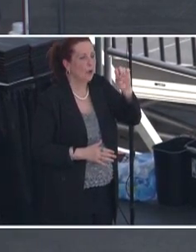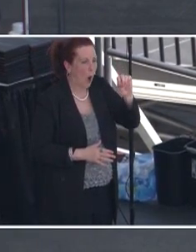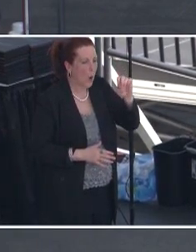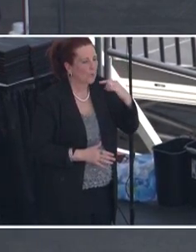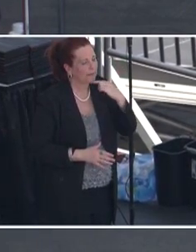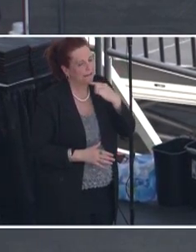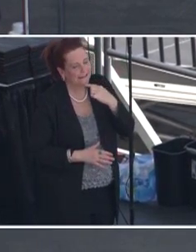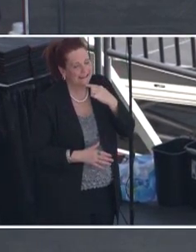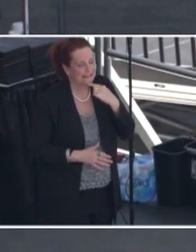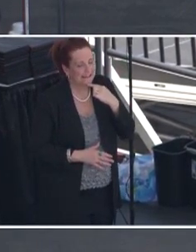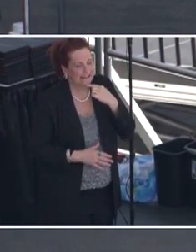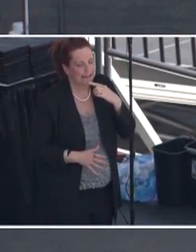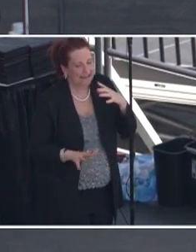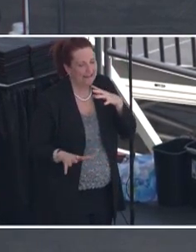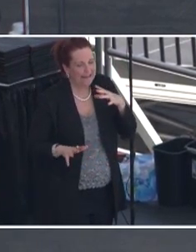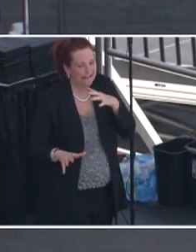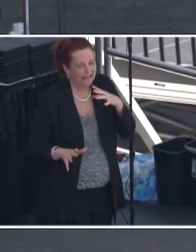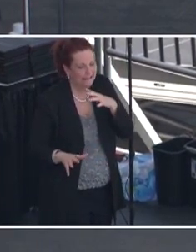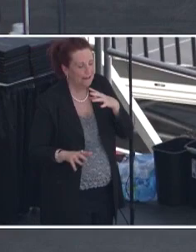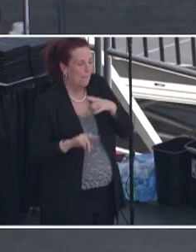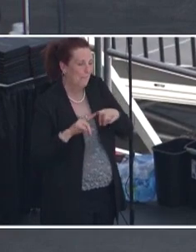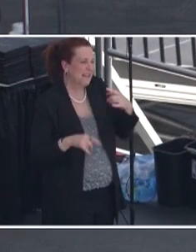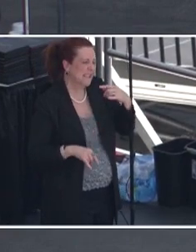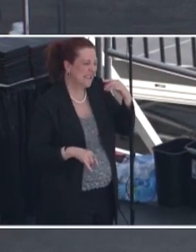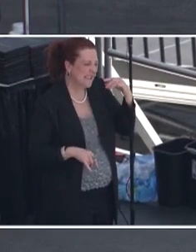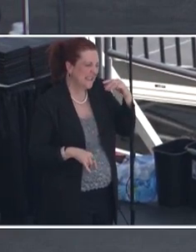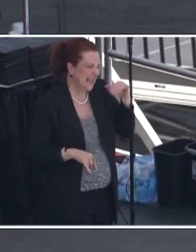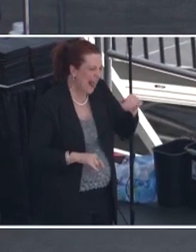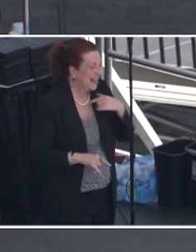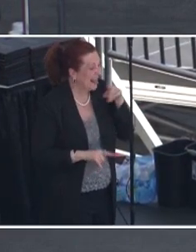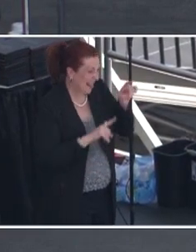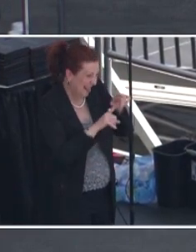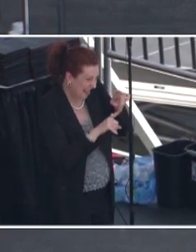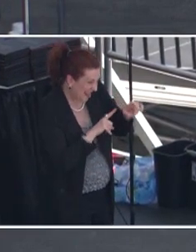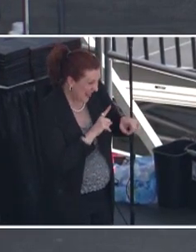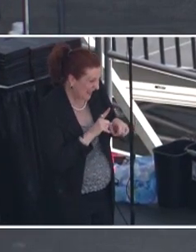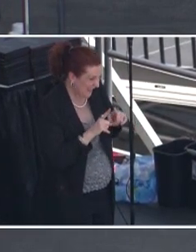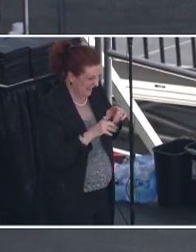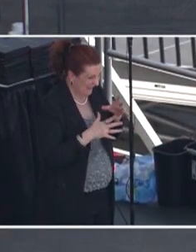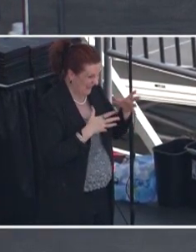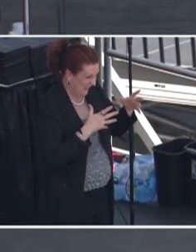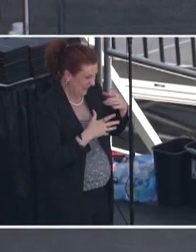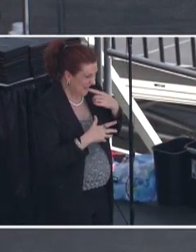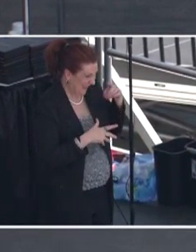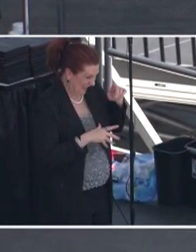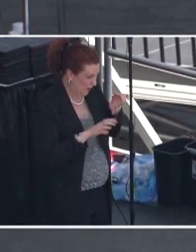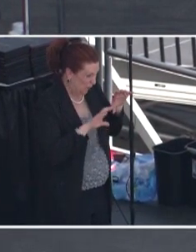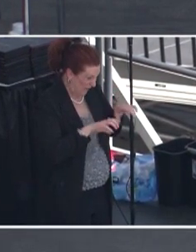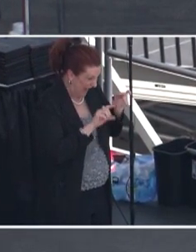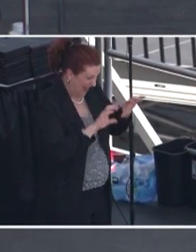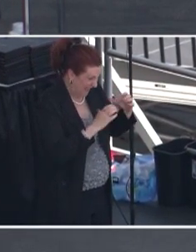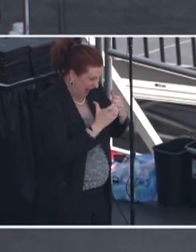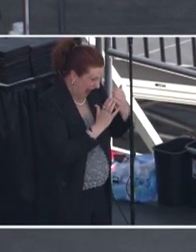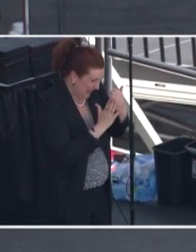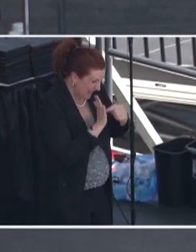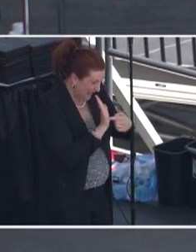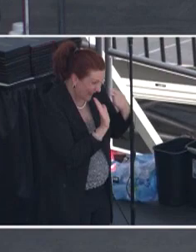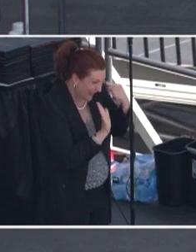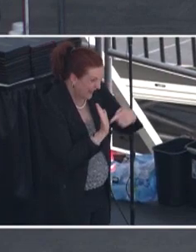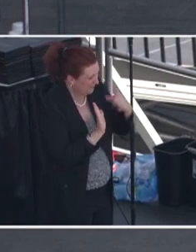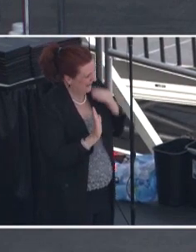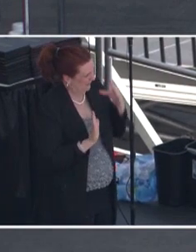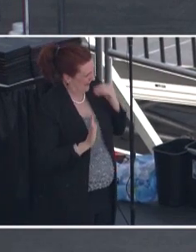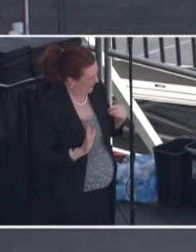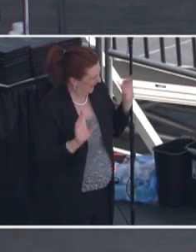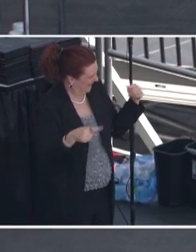I saw him, I asked him. When Mr. Calderon saw me a few weeks ago, the first thing he said to